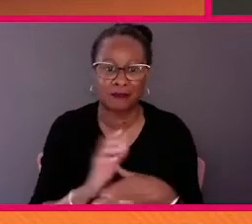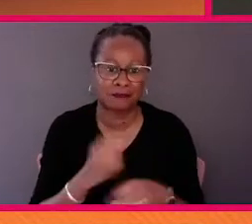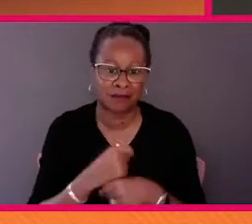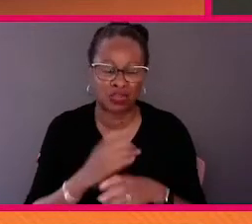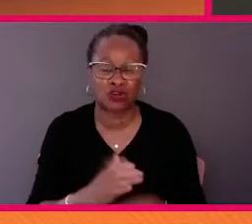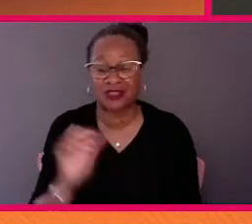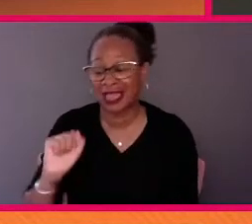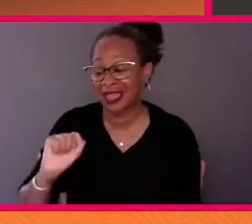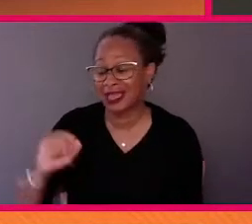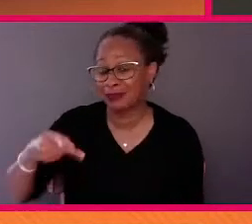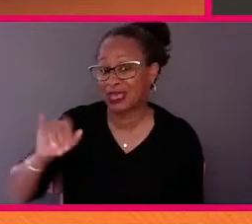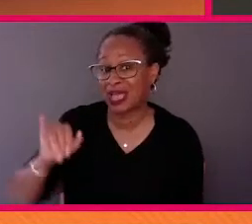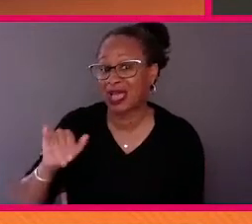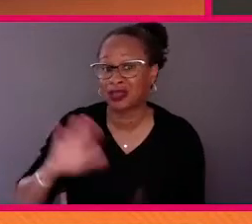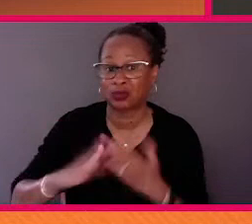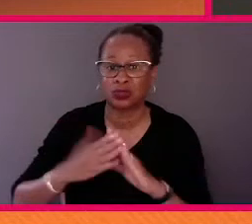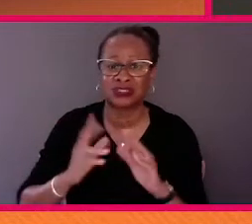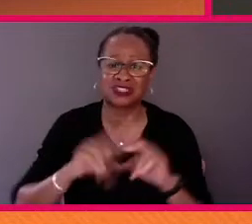so